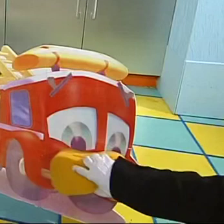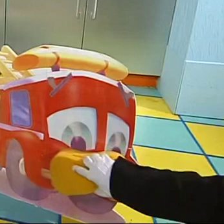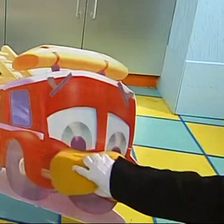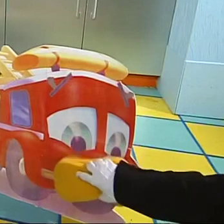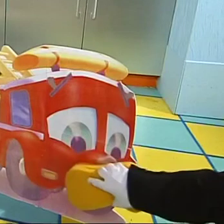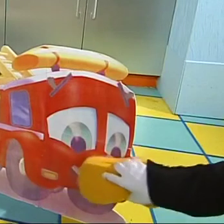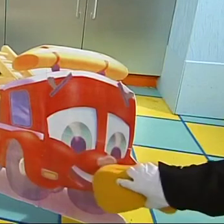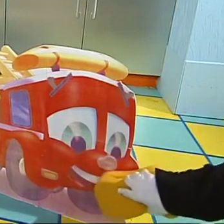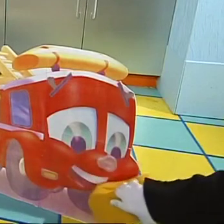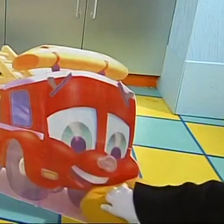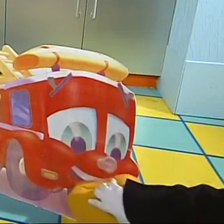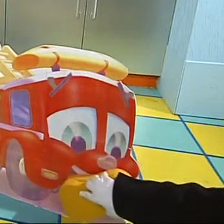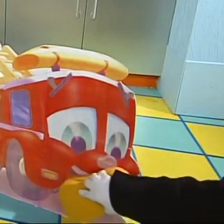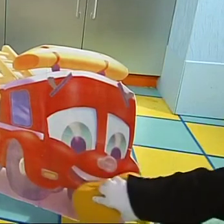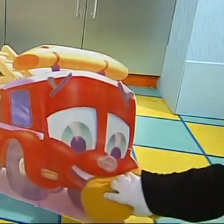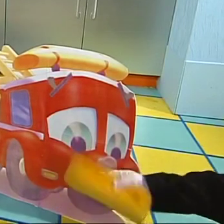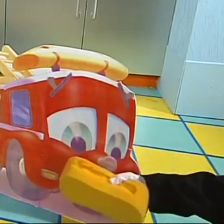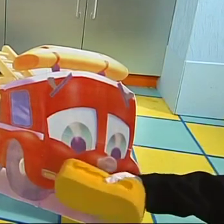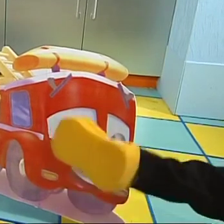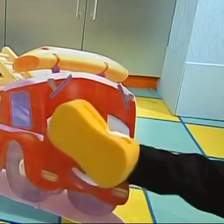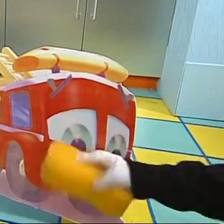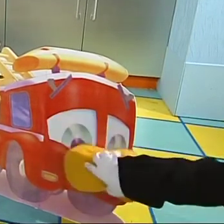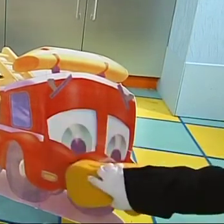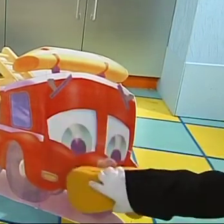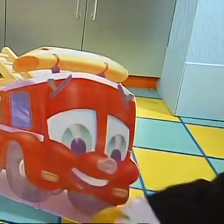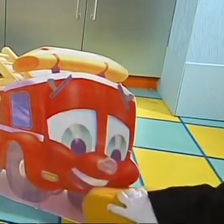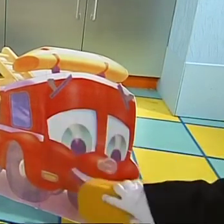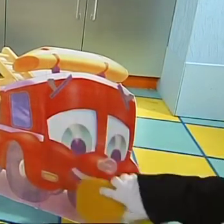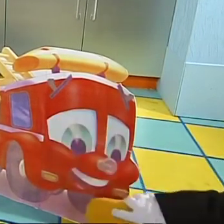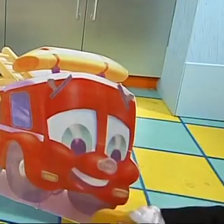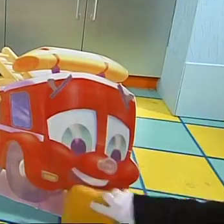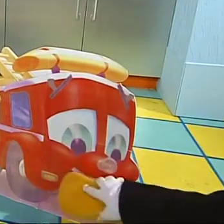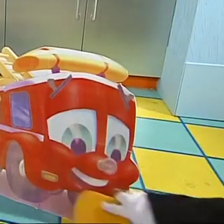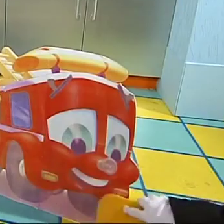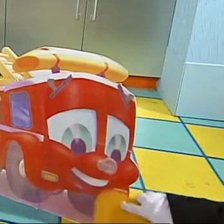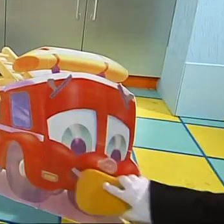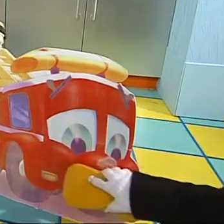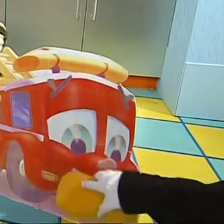Well, that looks lovely. Thank you, Andrew. I think we've done a really nice job there. Now it's time to join Philly and Friends.